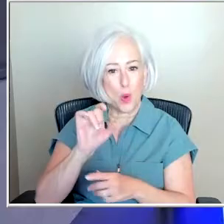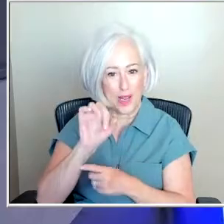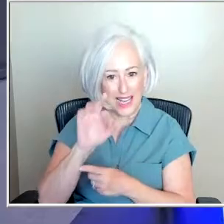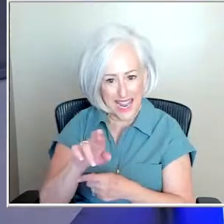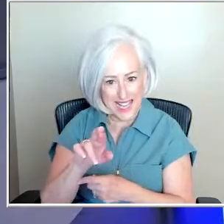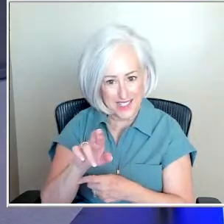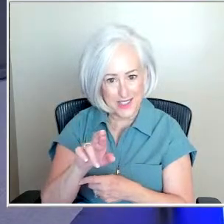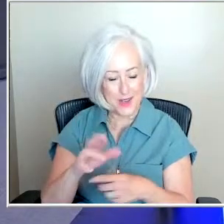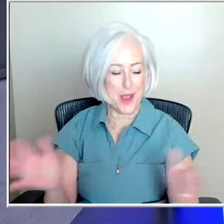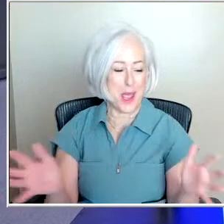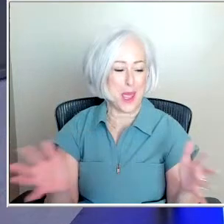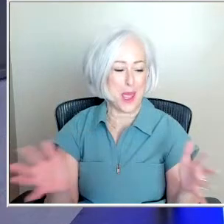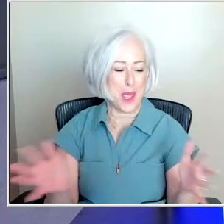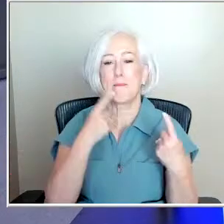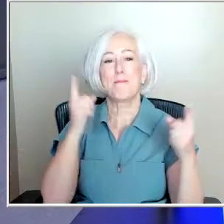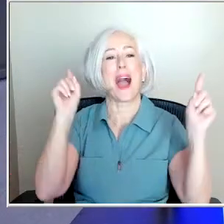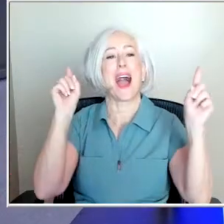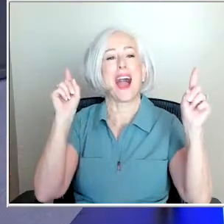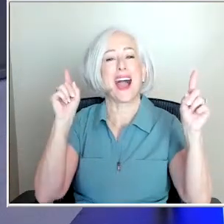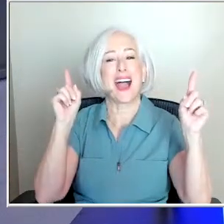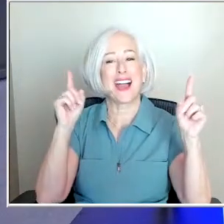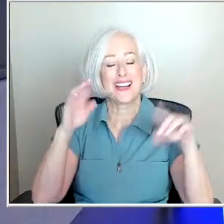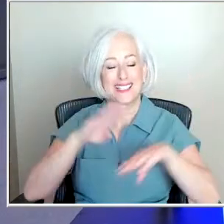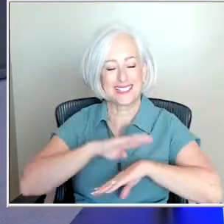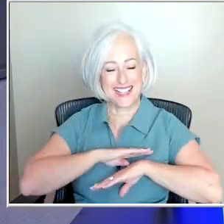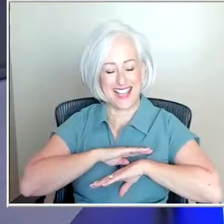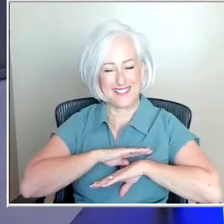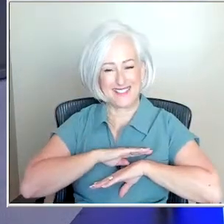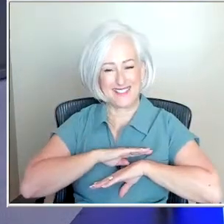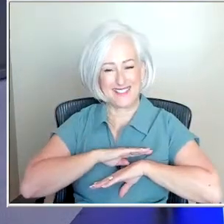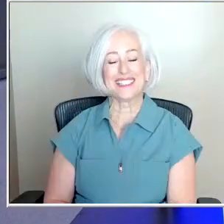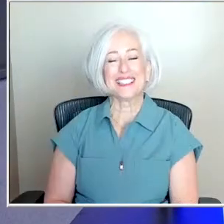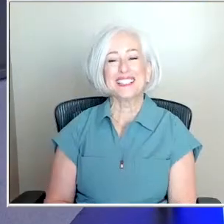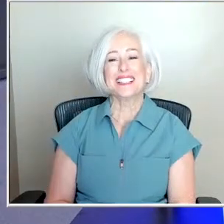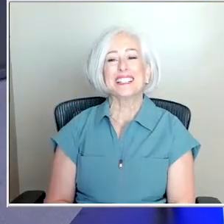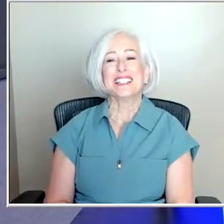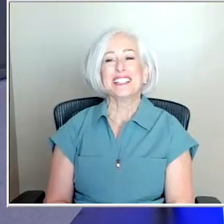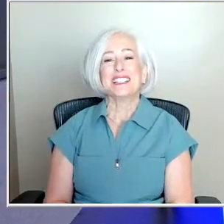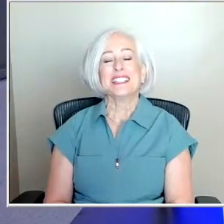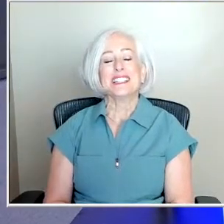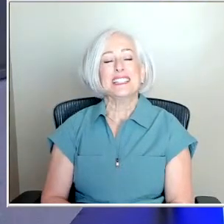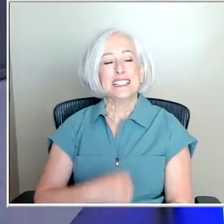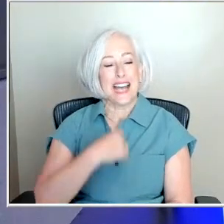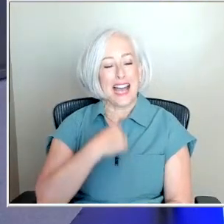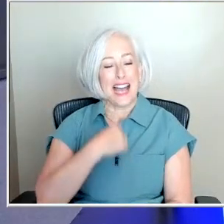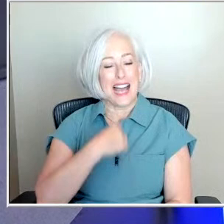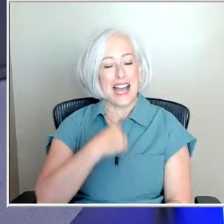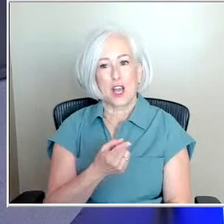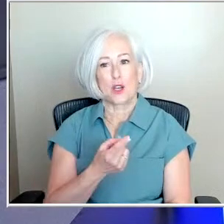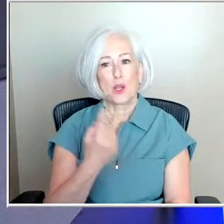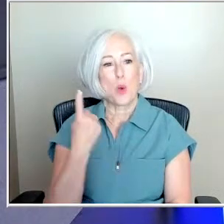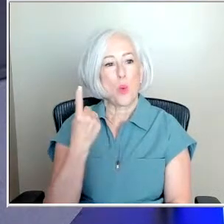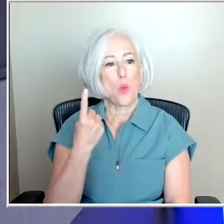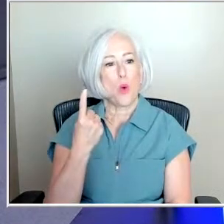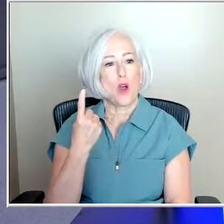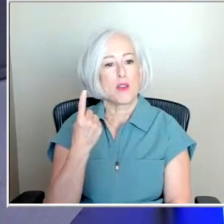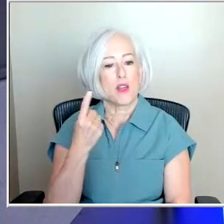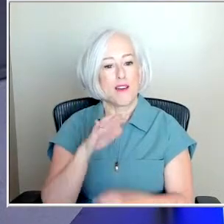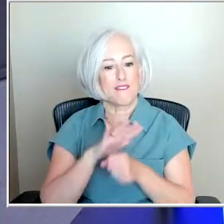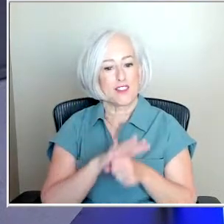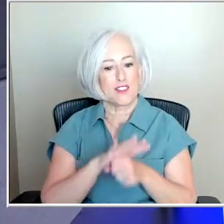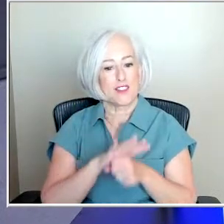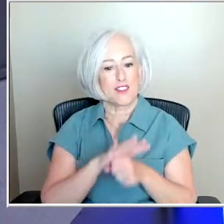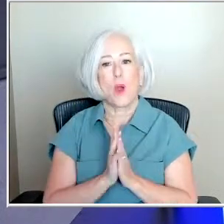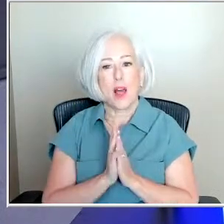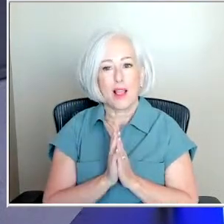And there we were. The goal has been met. The enemy beaten. So I could tell you, Kaleigh, one of those big pressures I remember having to be, I thought picking a